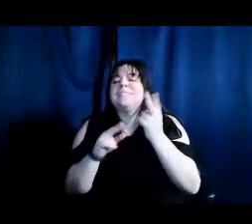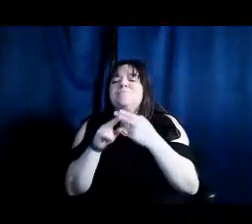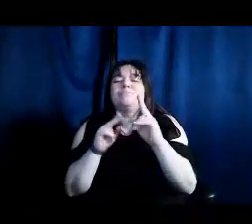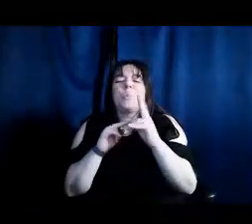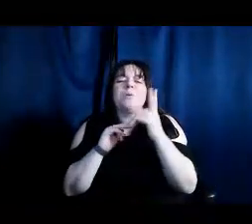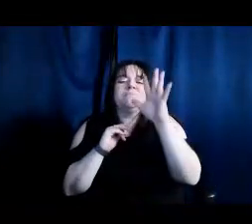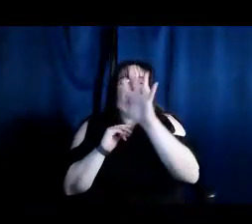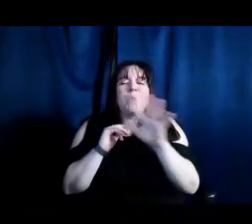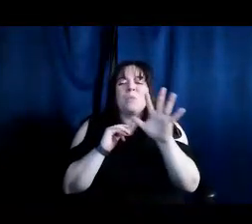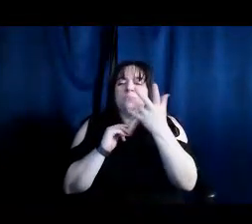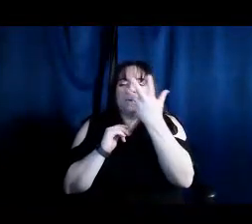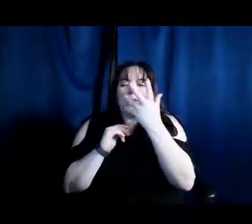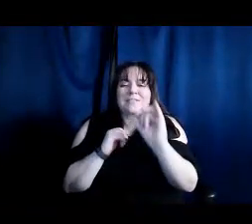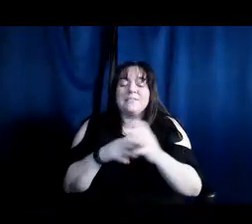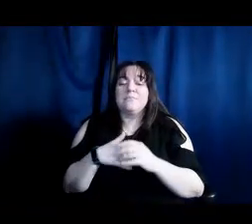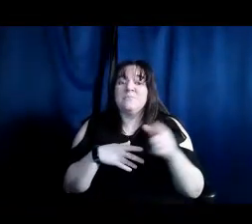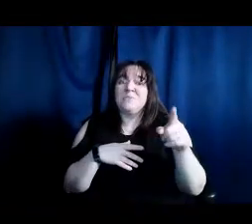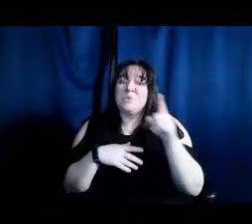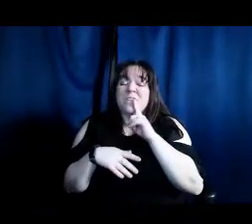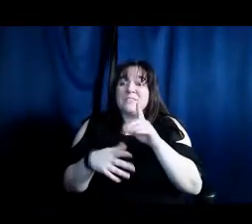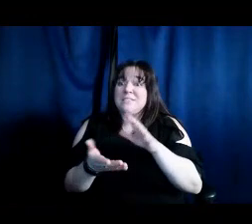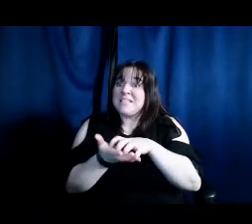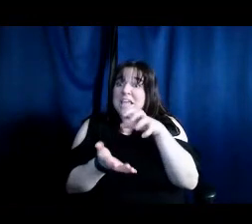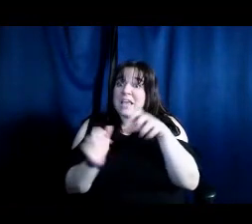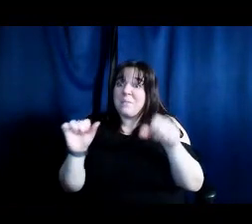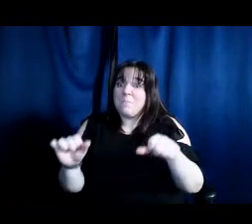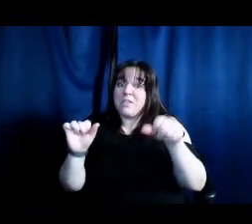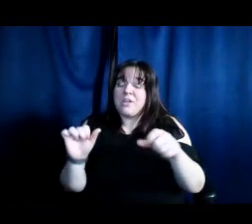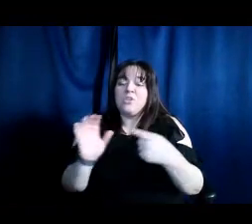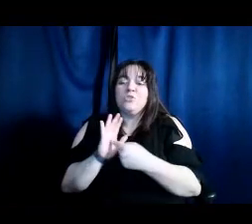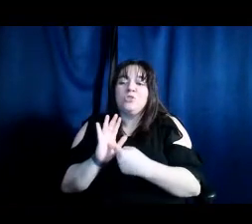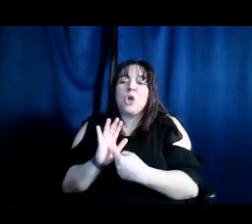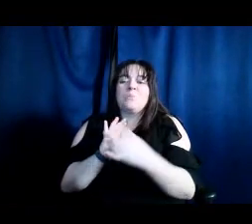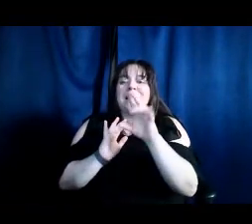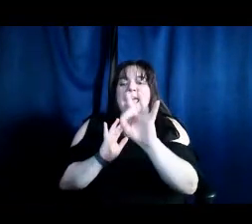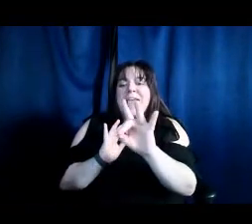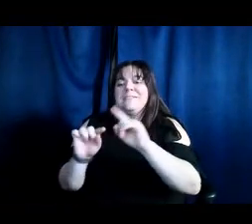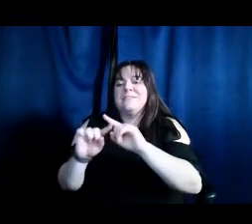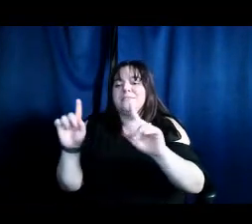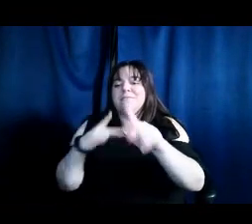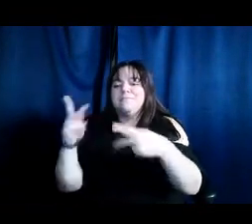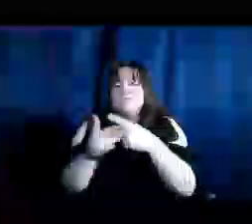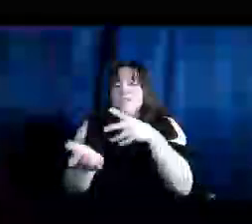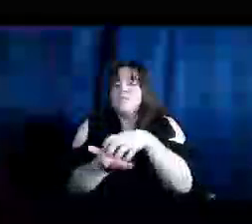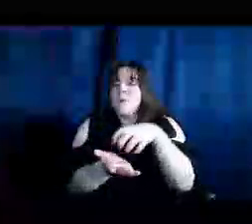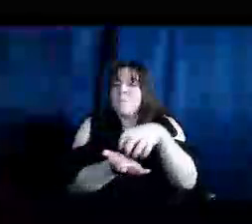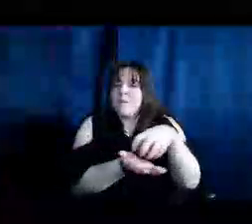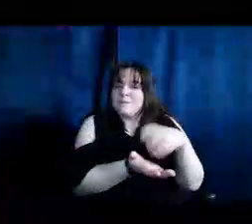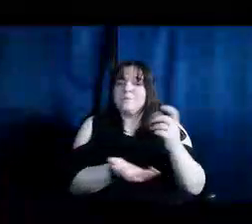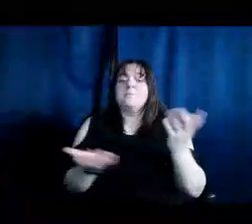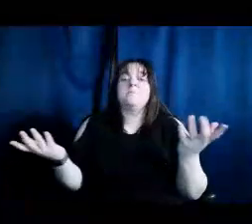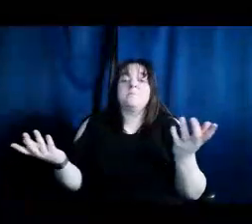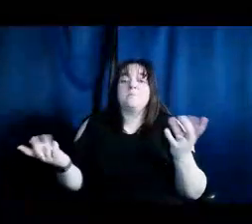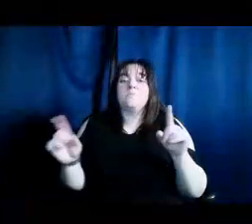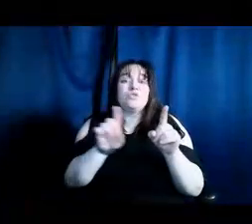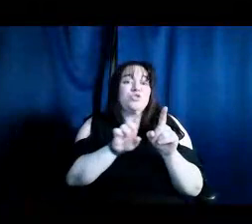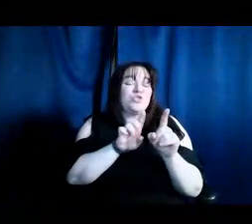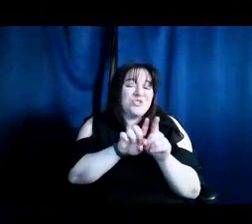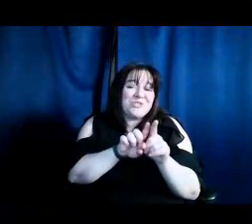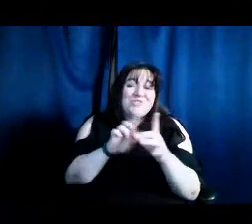section of the Cakeability homepage shows 8 featured cupcakes from the shop. It also shows the Cake Stars team